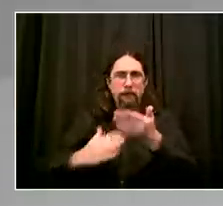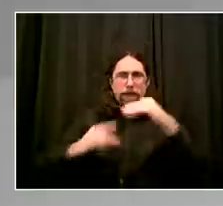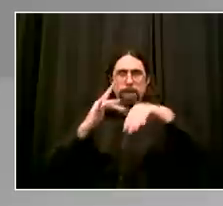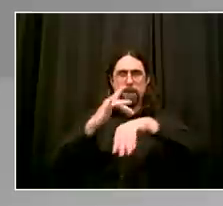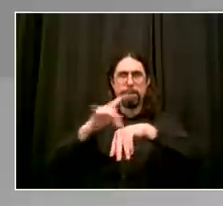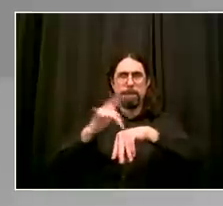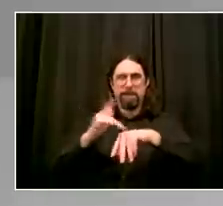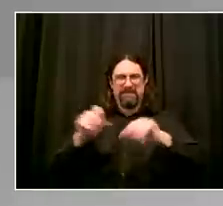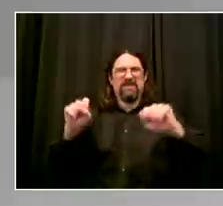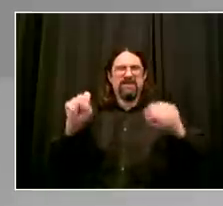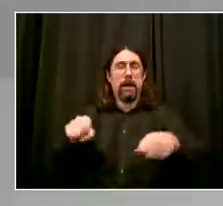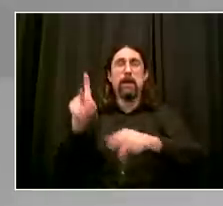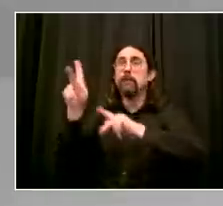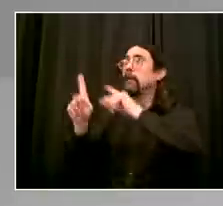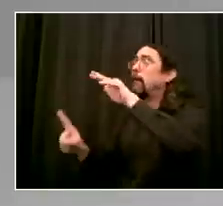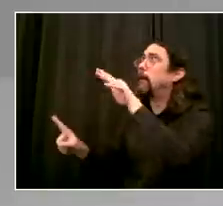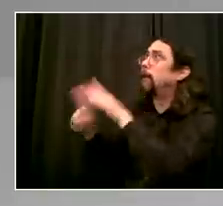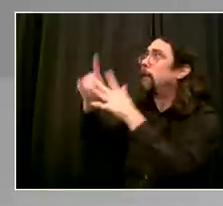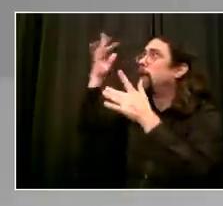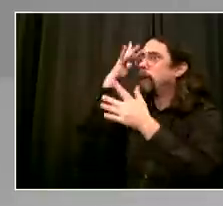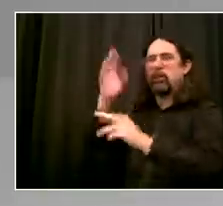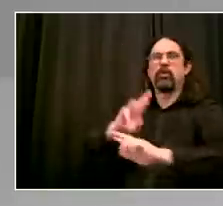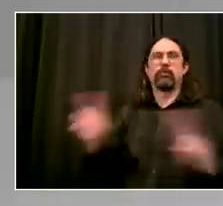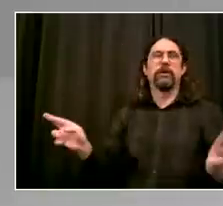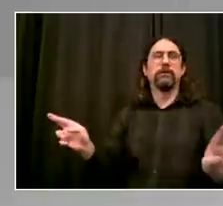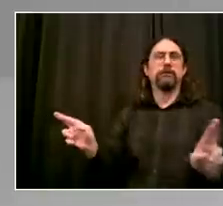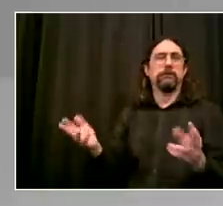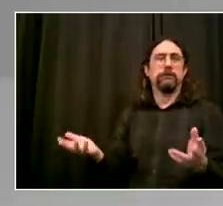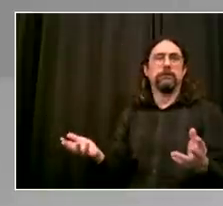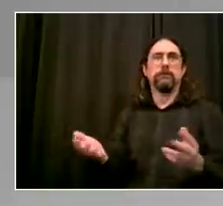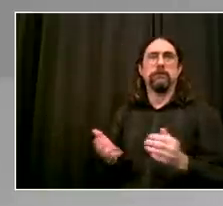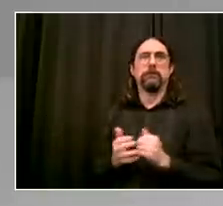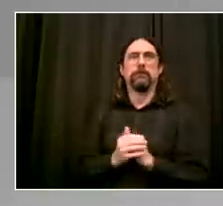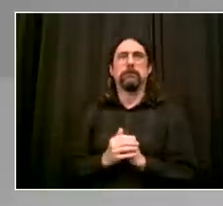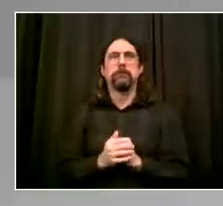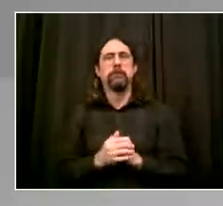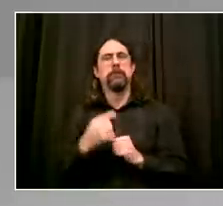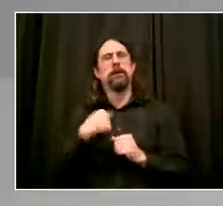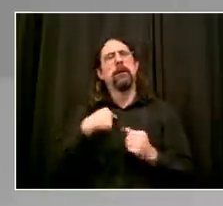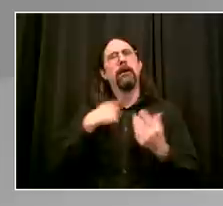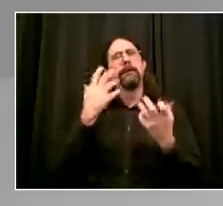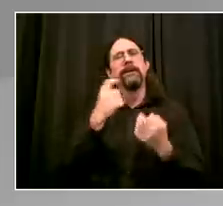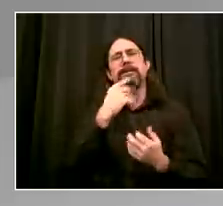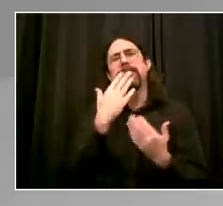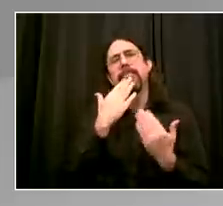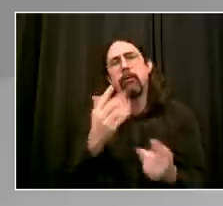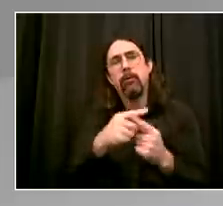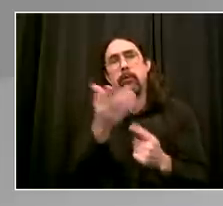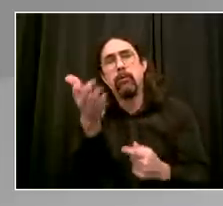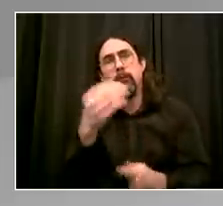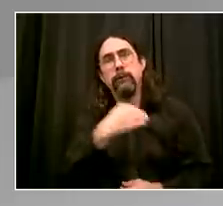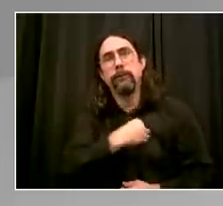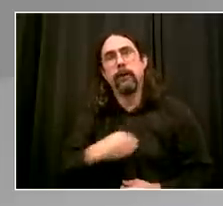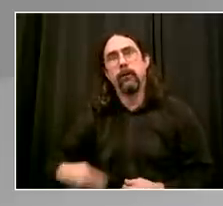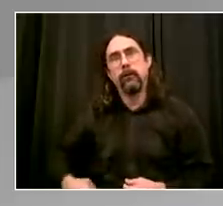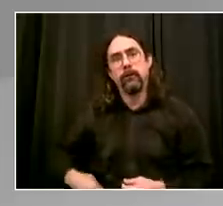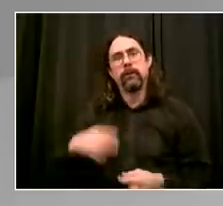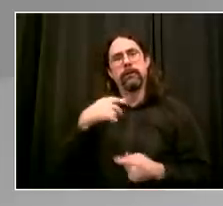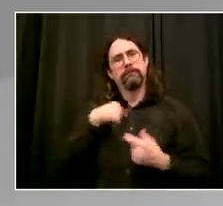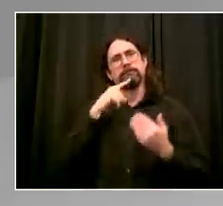we had 3 months of supplies for all of our personal protective equipment, what people call